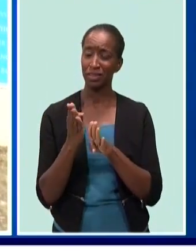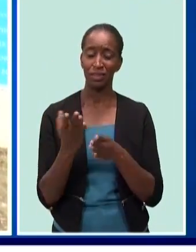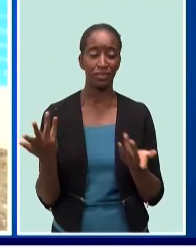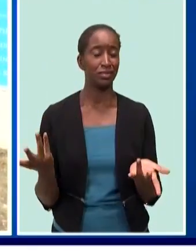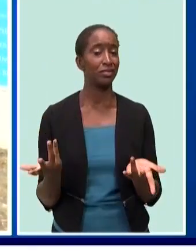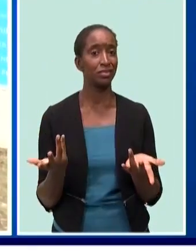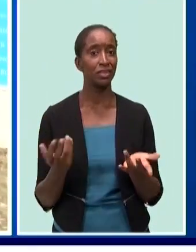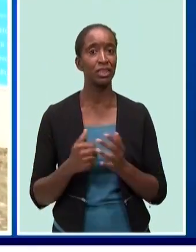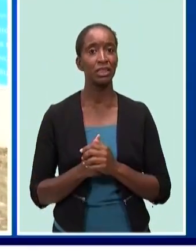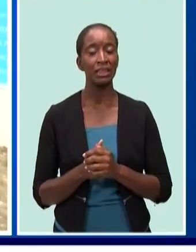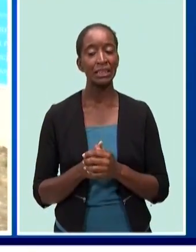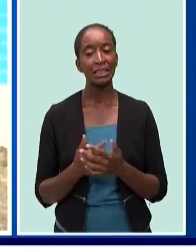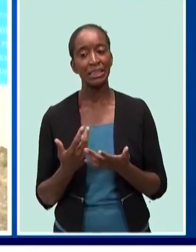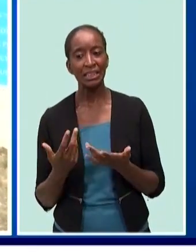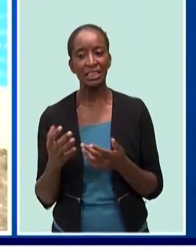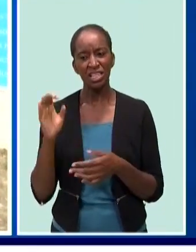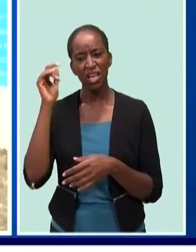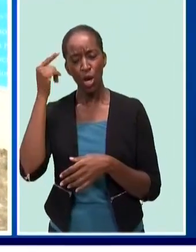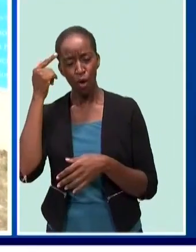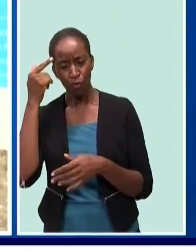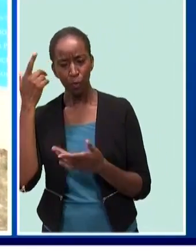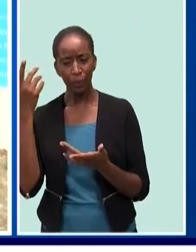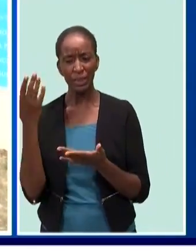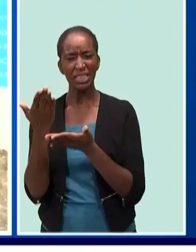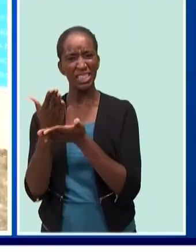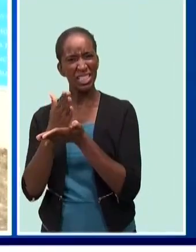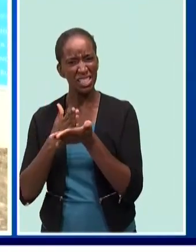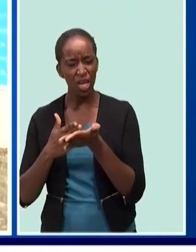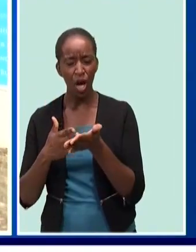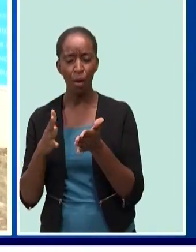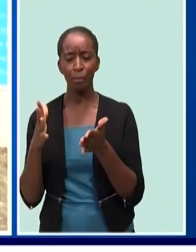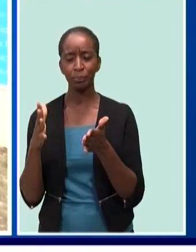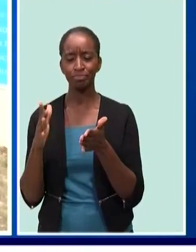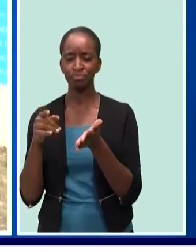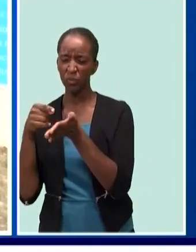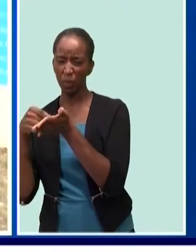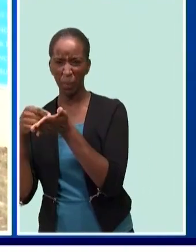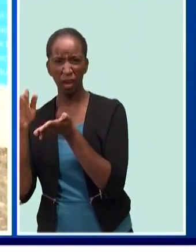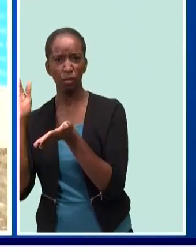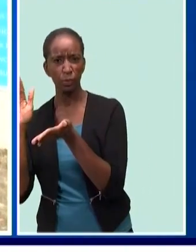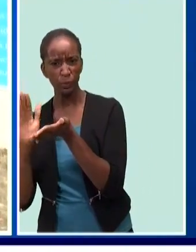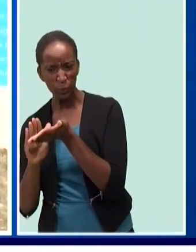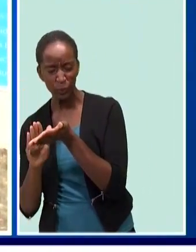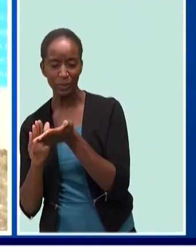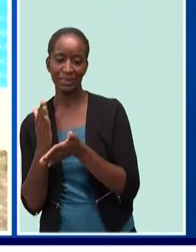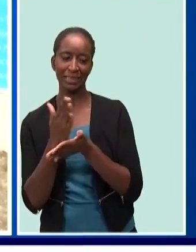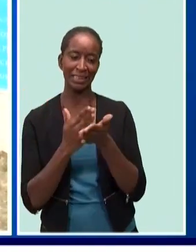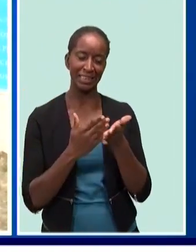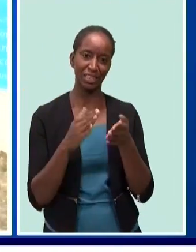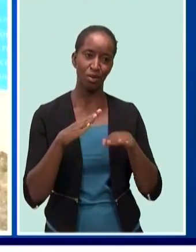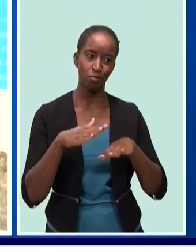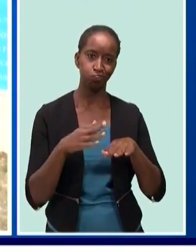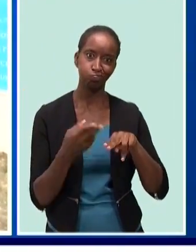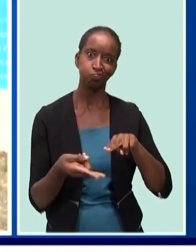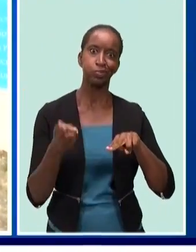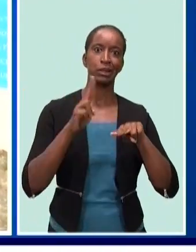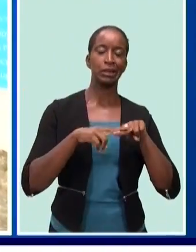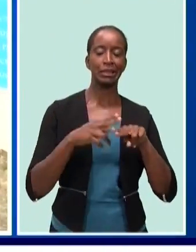I think that that would help a lot. You're looking at probably over $70 a week in bus fares alone, you know what I mean? And it's going to hurt